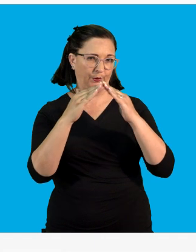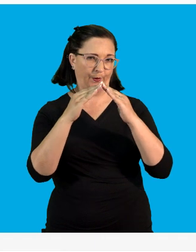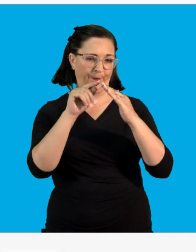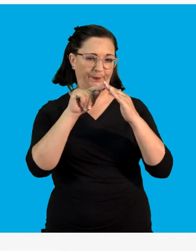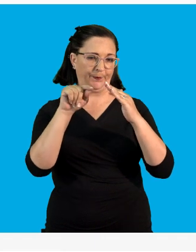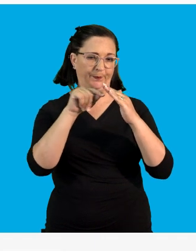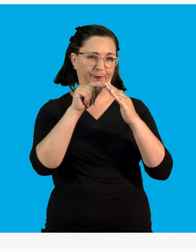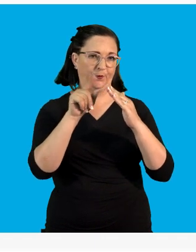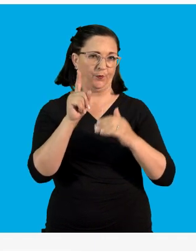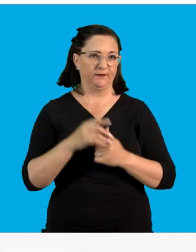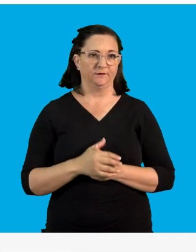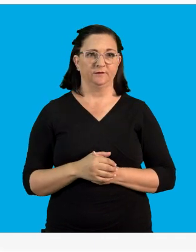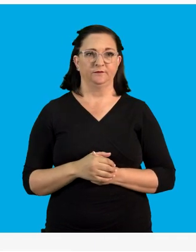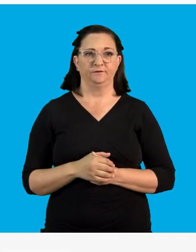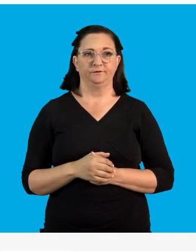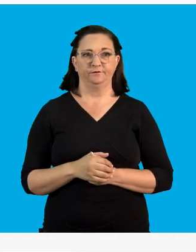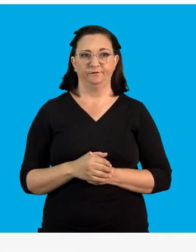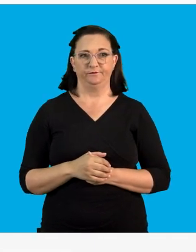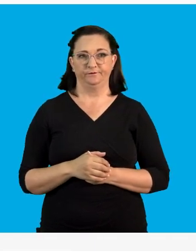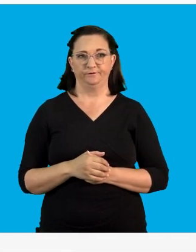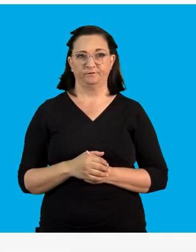and see what it means, what it gives us.